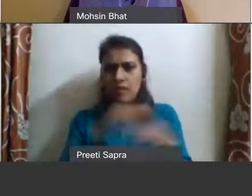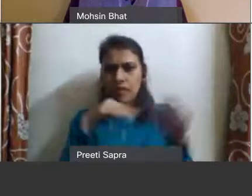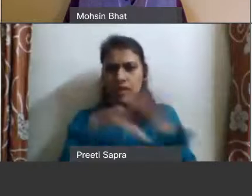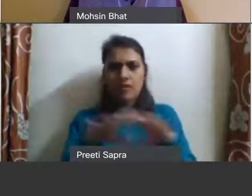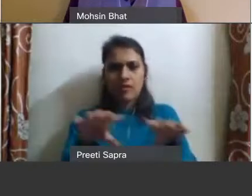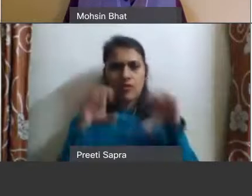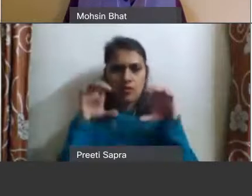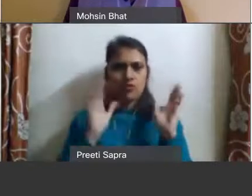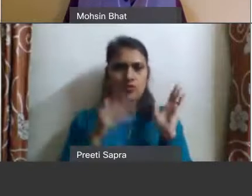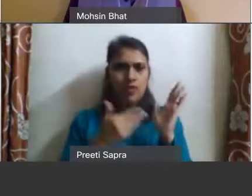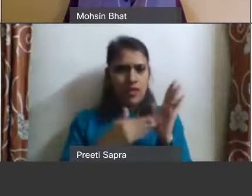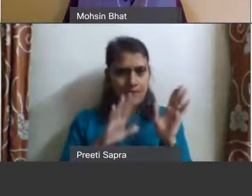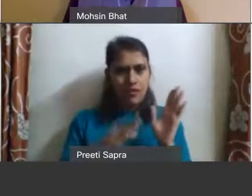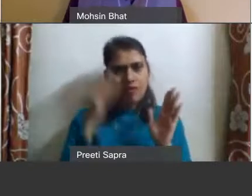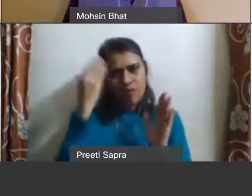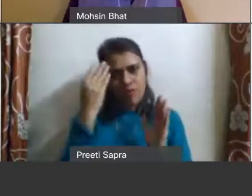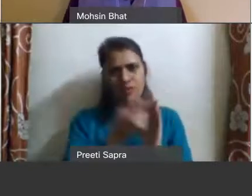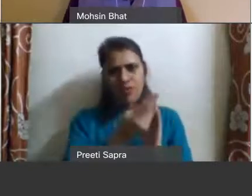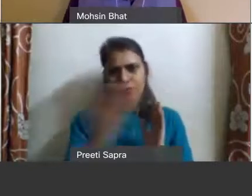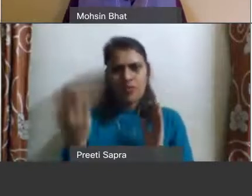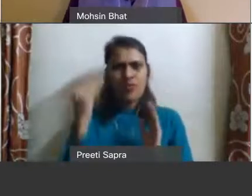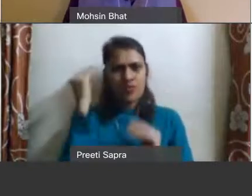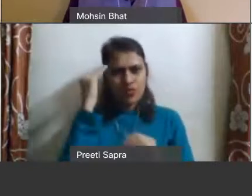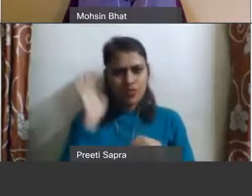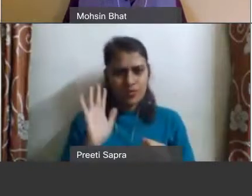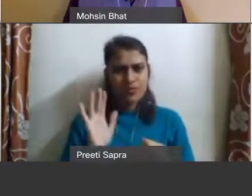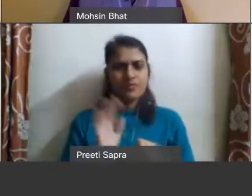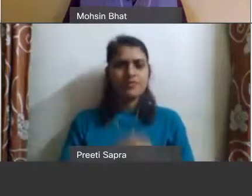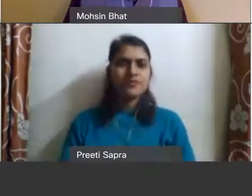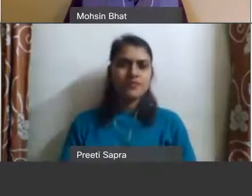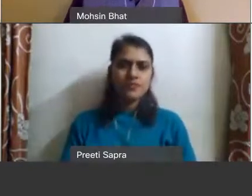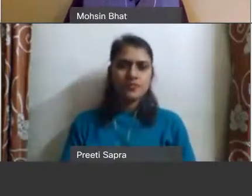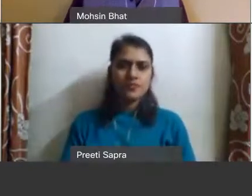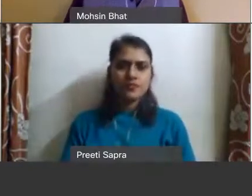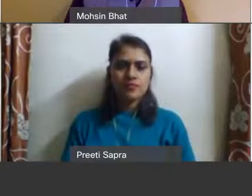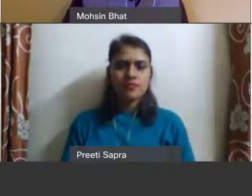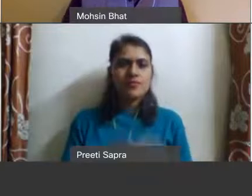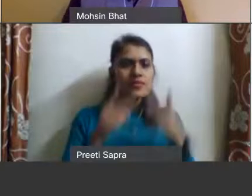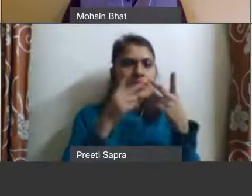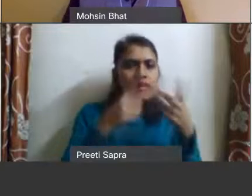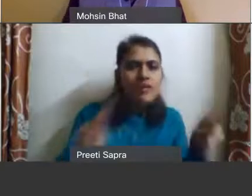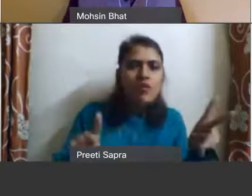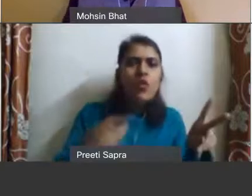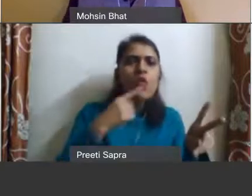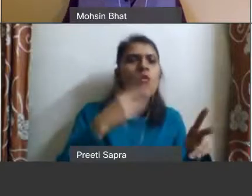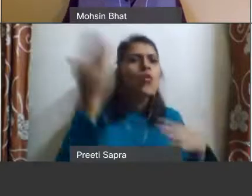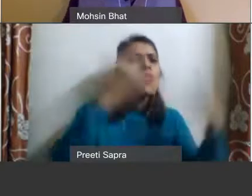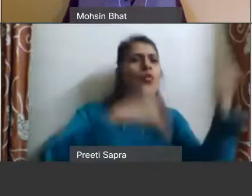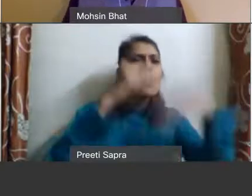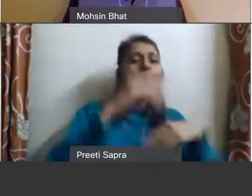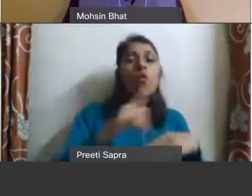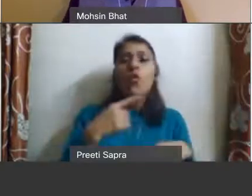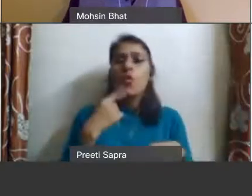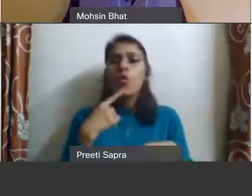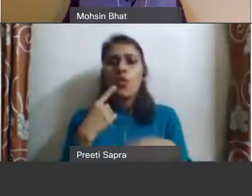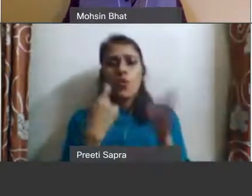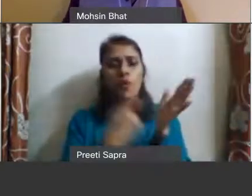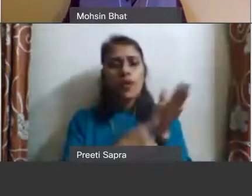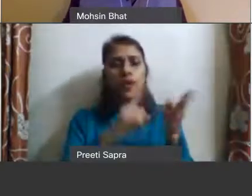identity. As many of you may know, this distinction between who's a refugee and who's a migrant